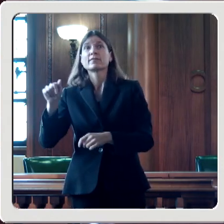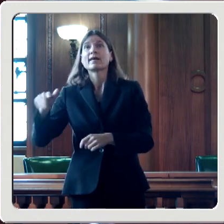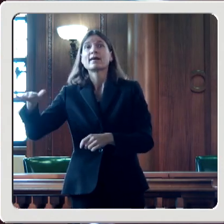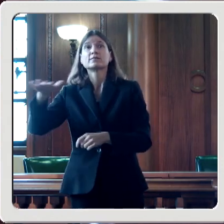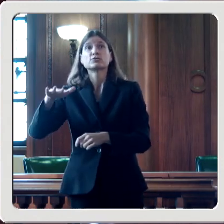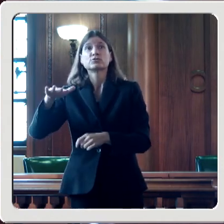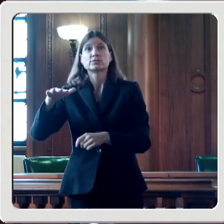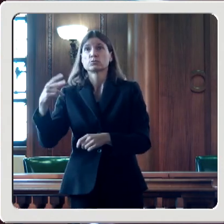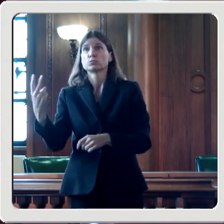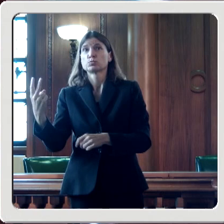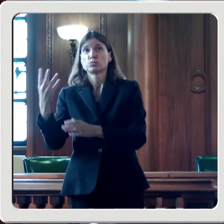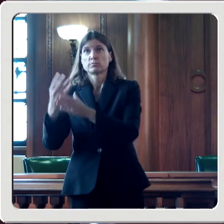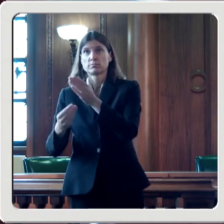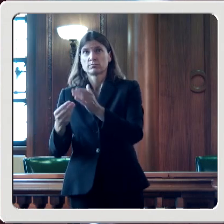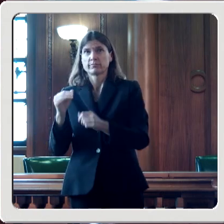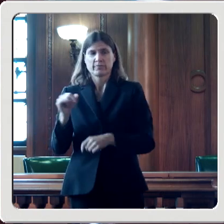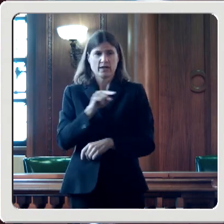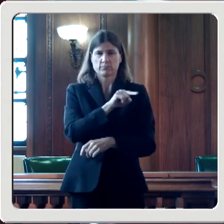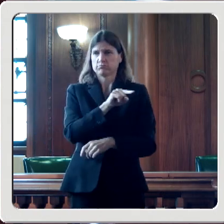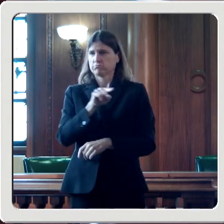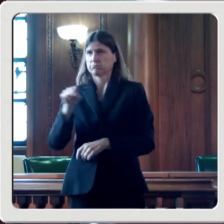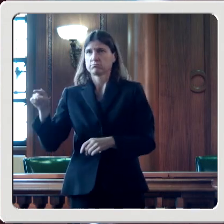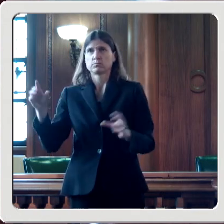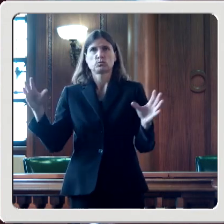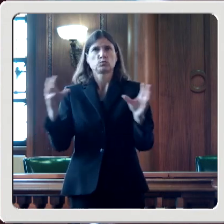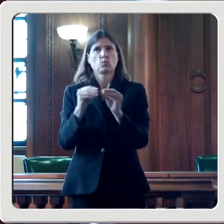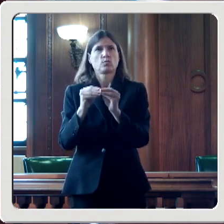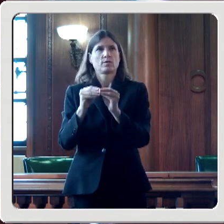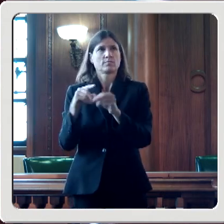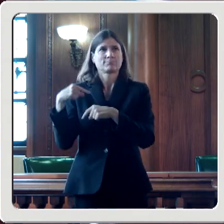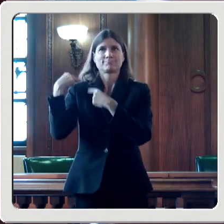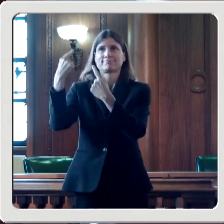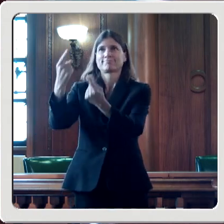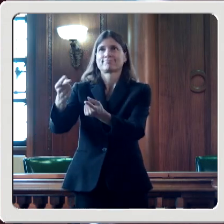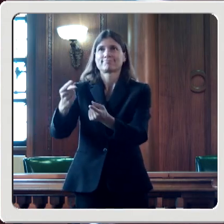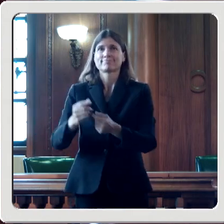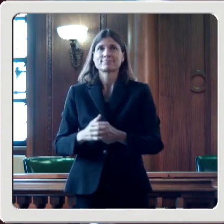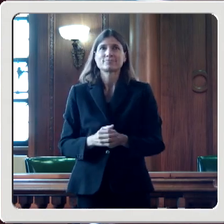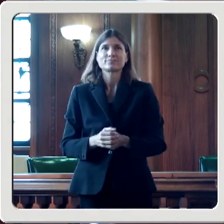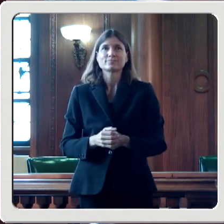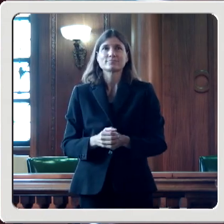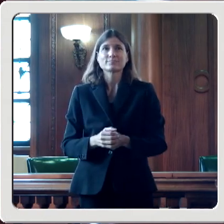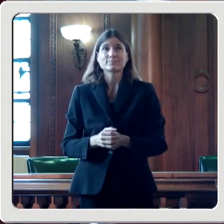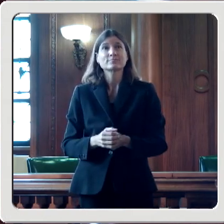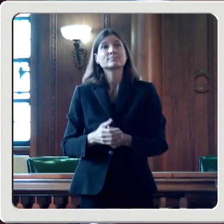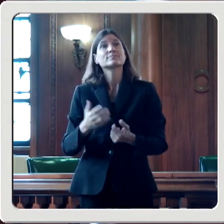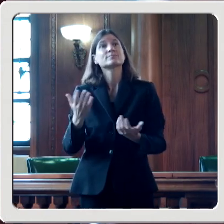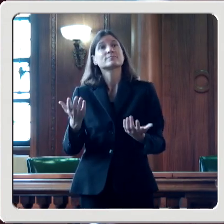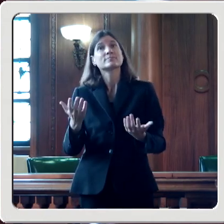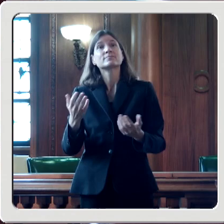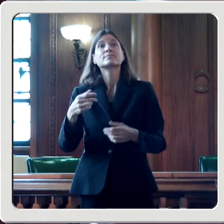holds at 2 at 1.5%. Long-term care, this was